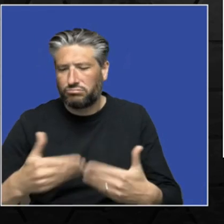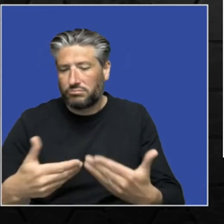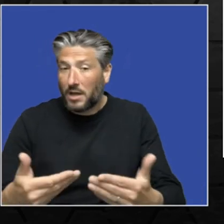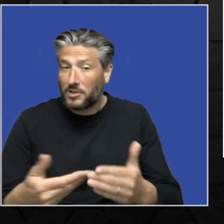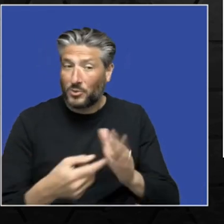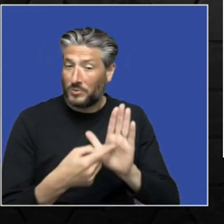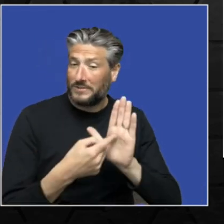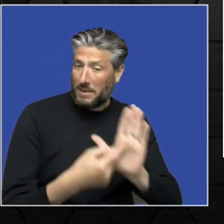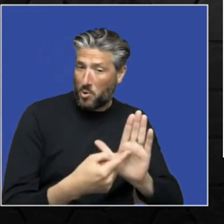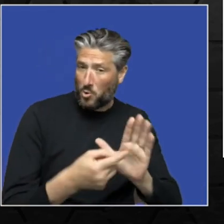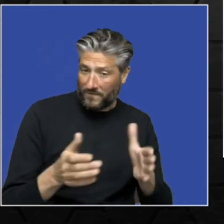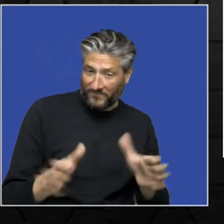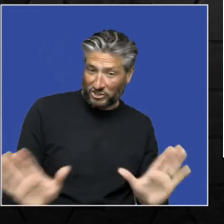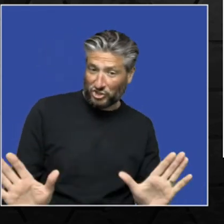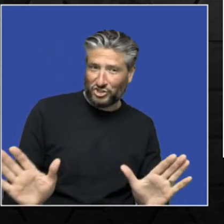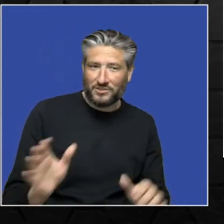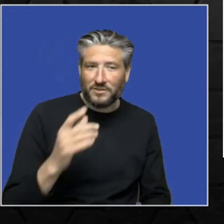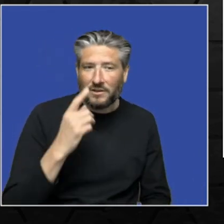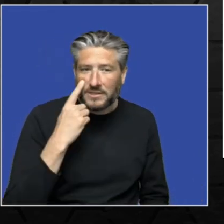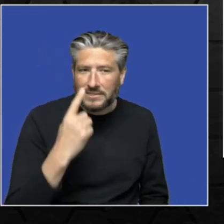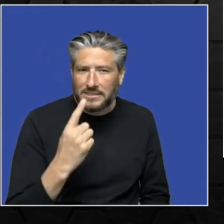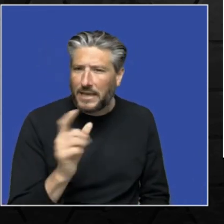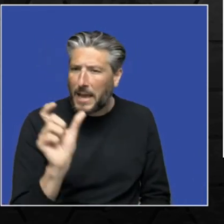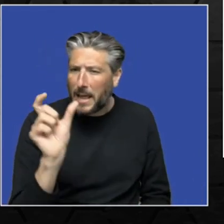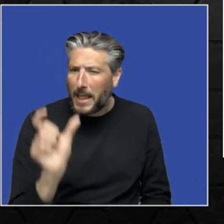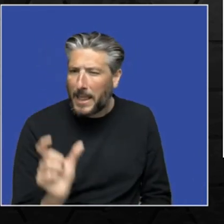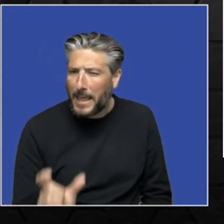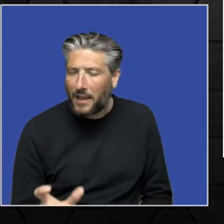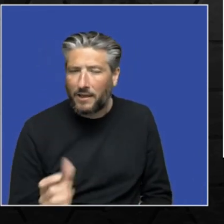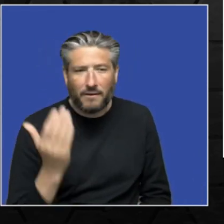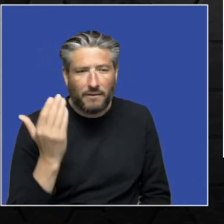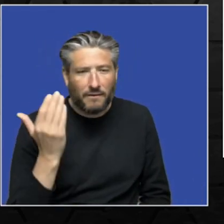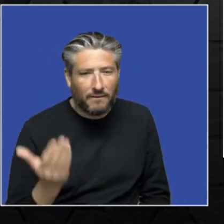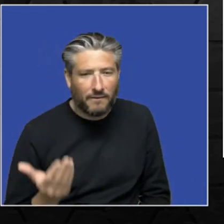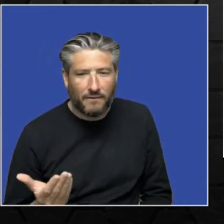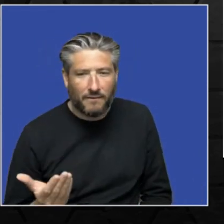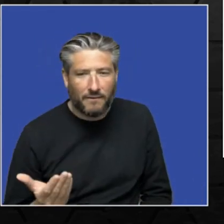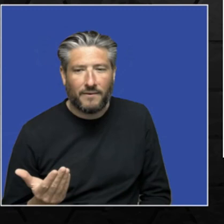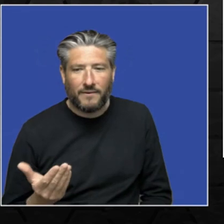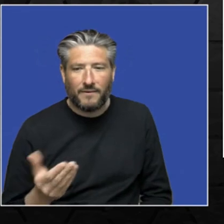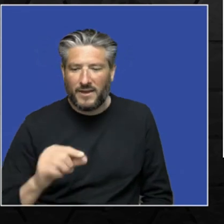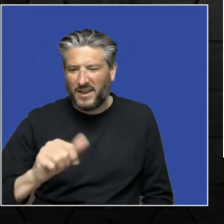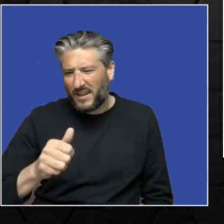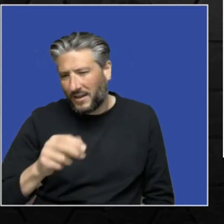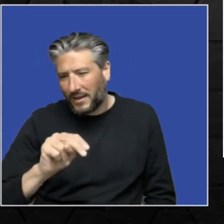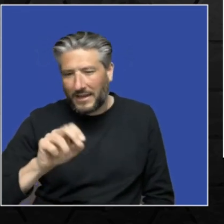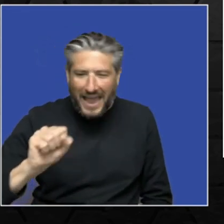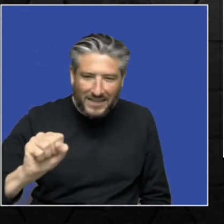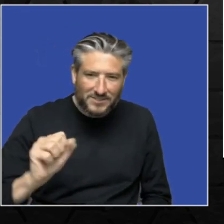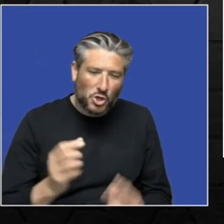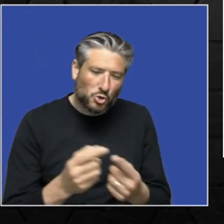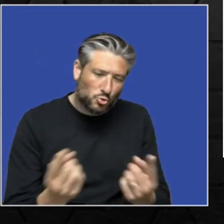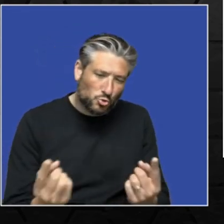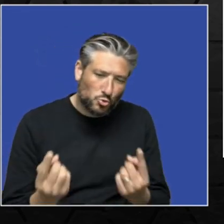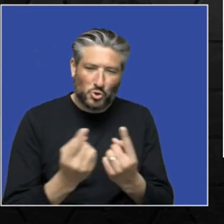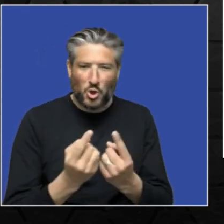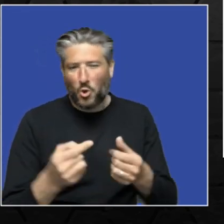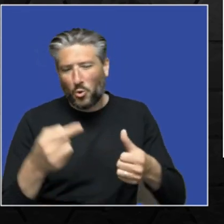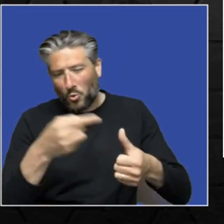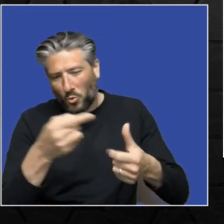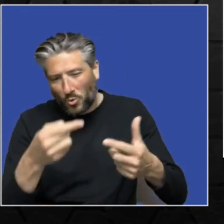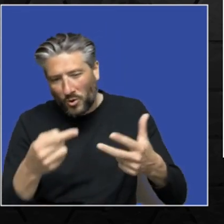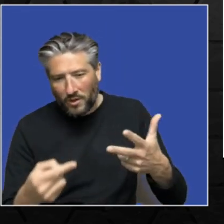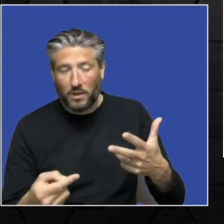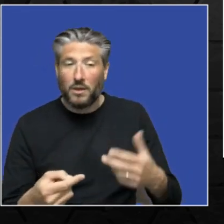embedded. So this is the Gen Studio demo which we saw for the GANs. Okay, then this is the GitHub where you find all the